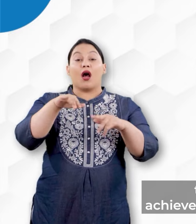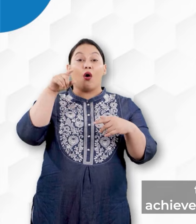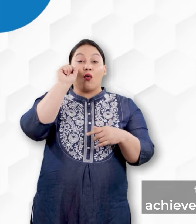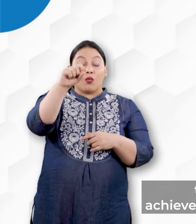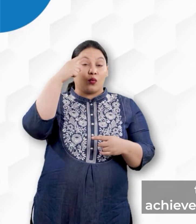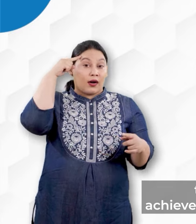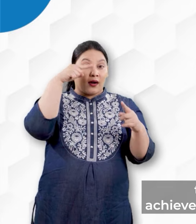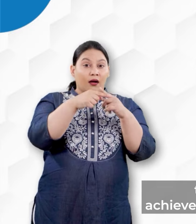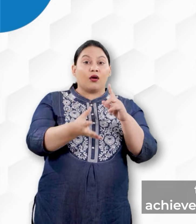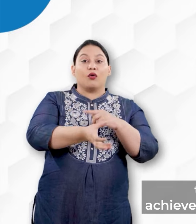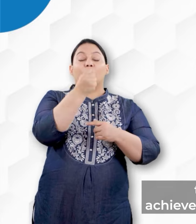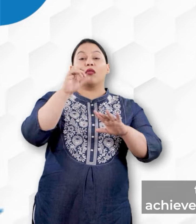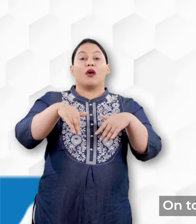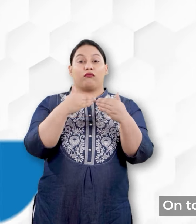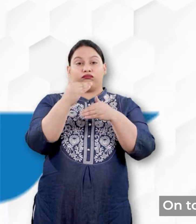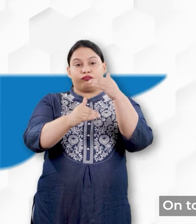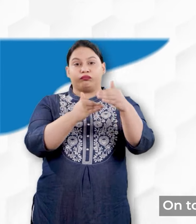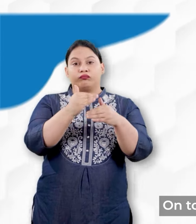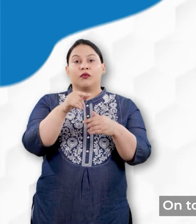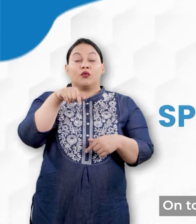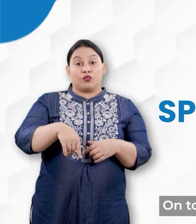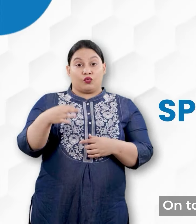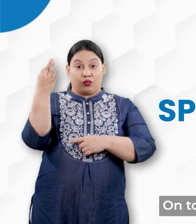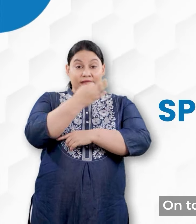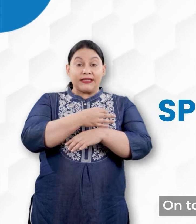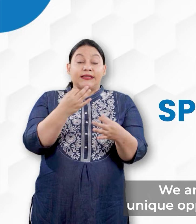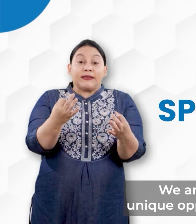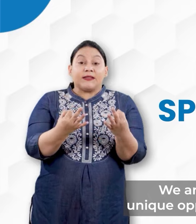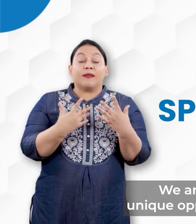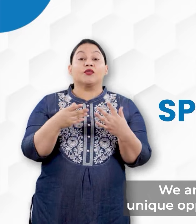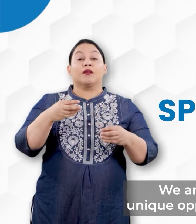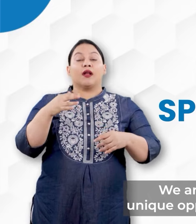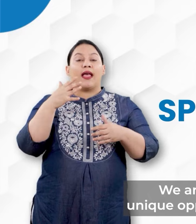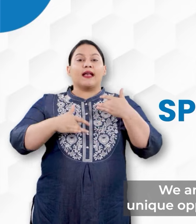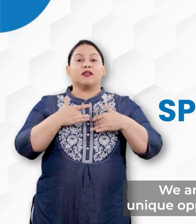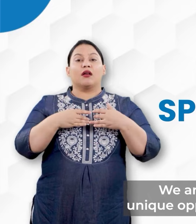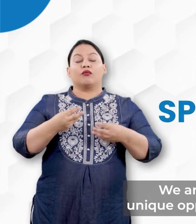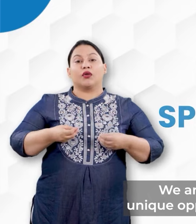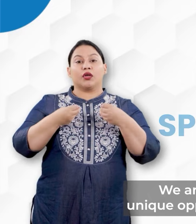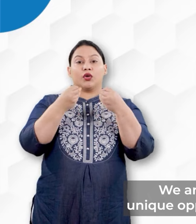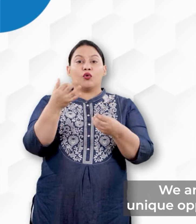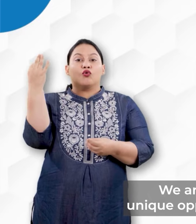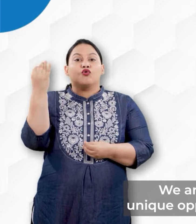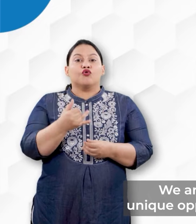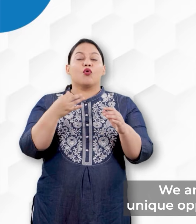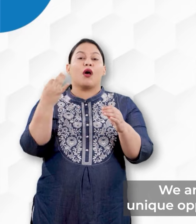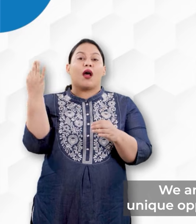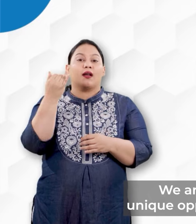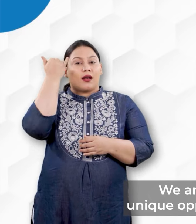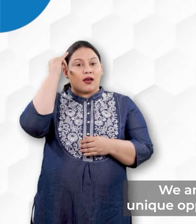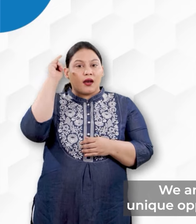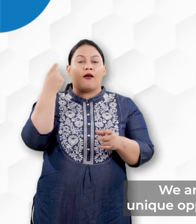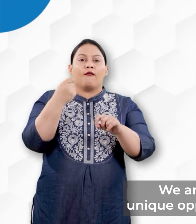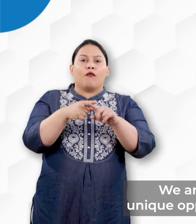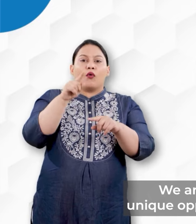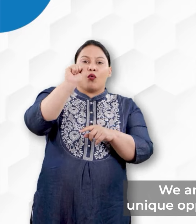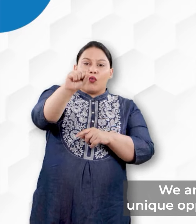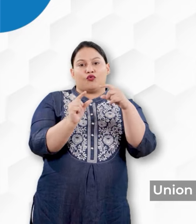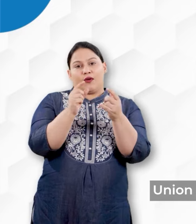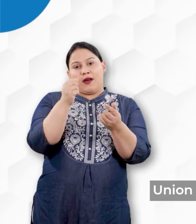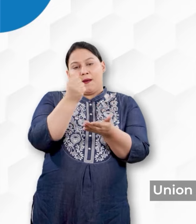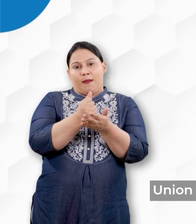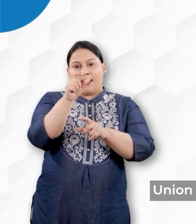achieve their financial milestones. On today's special occasion, we are super excited to reveal unique opportunities designed for